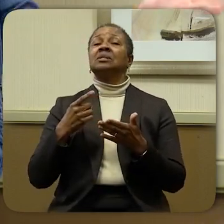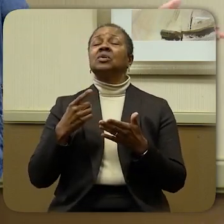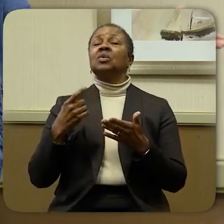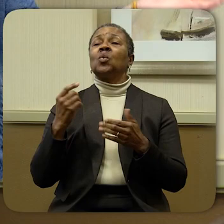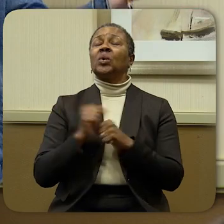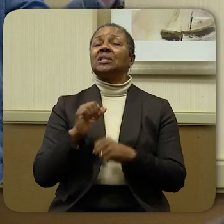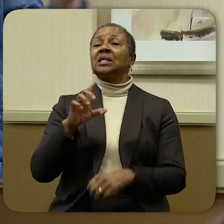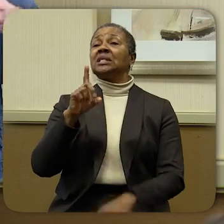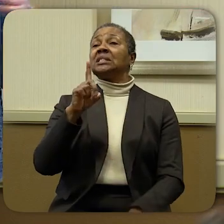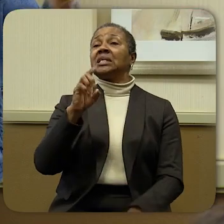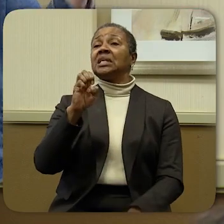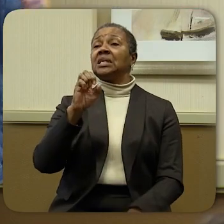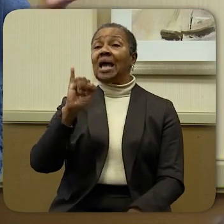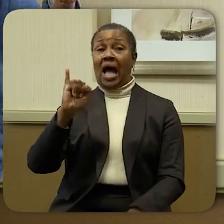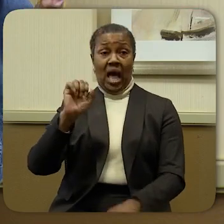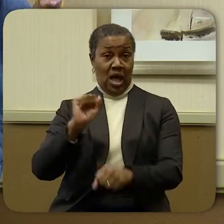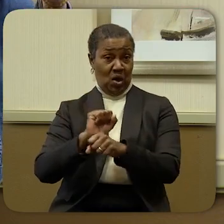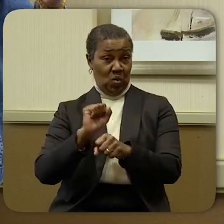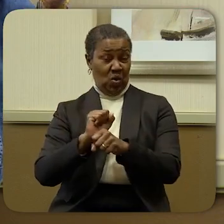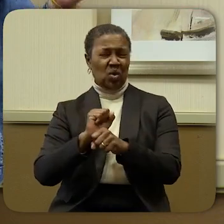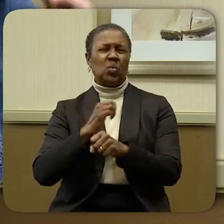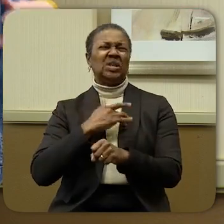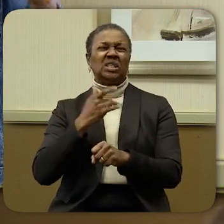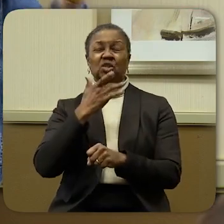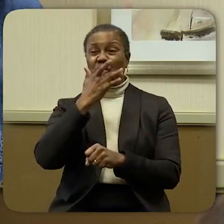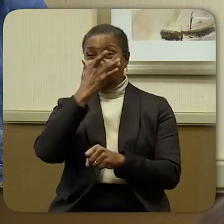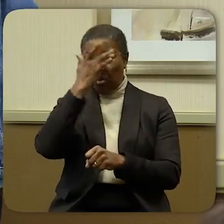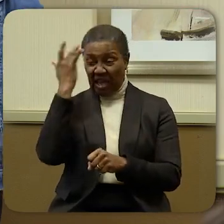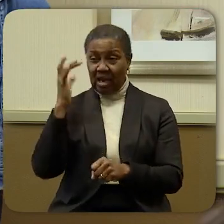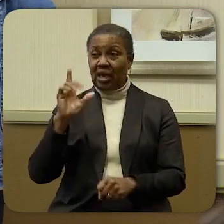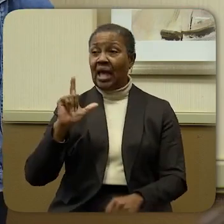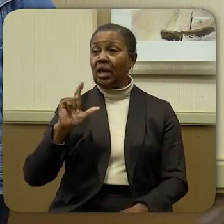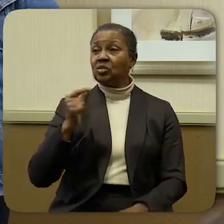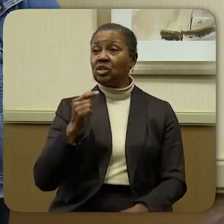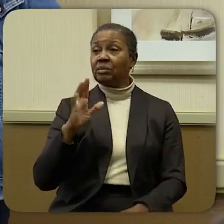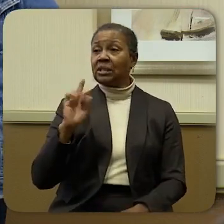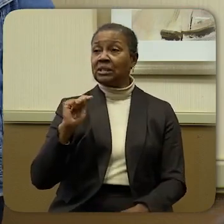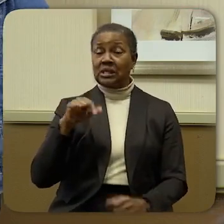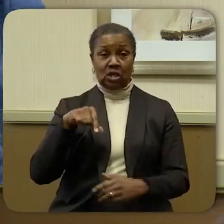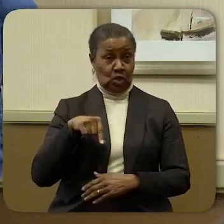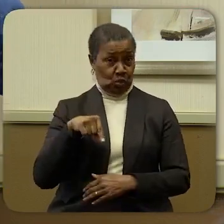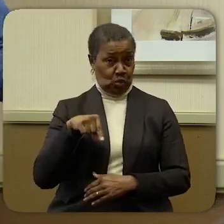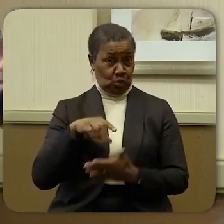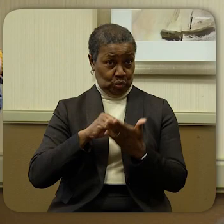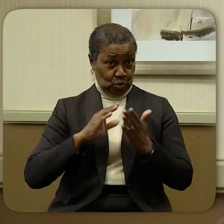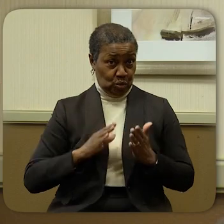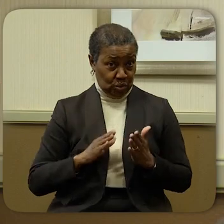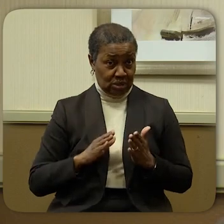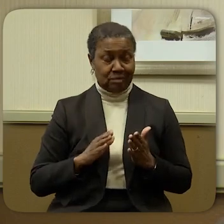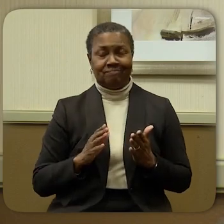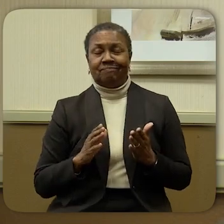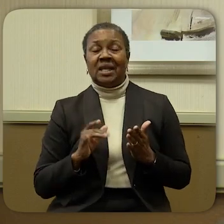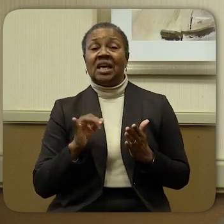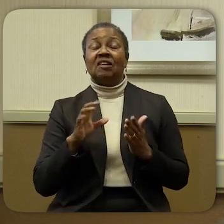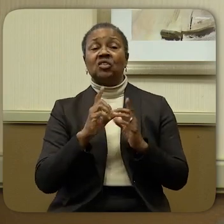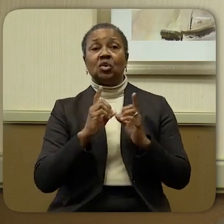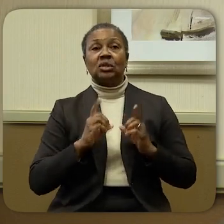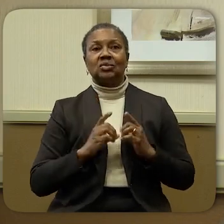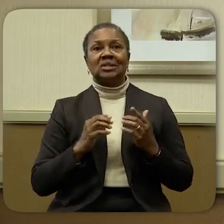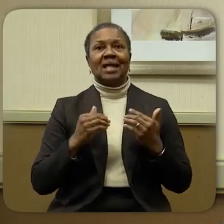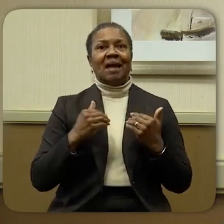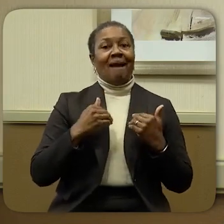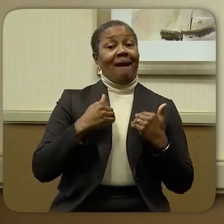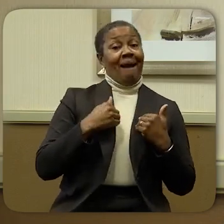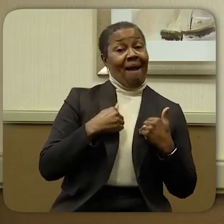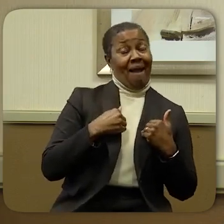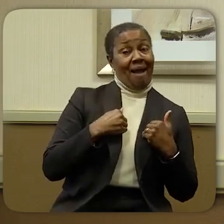we forget to also include LGBT students in that diversity, equity, and inclusion work. So if your district's like either